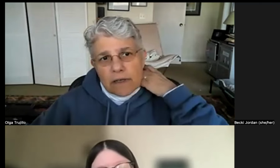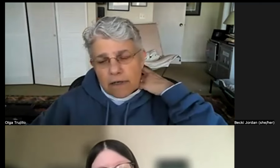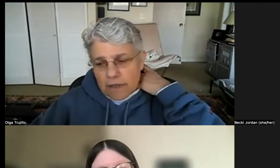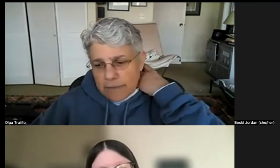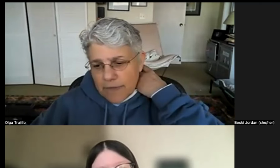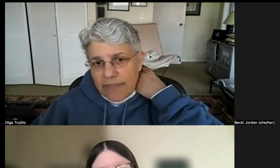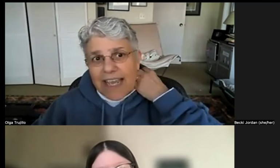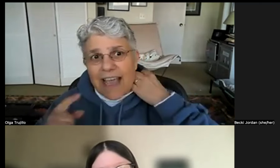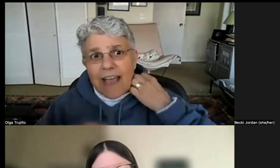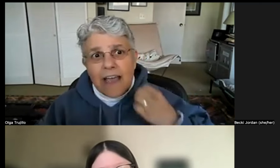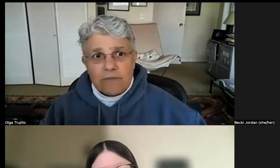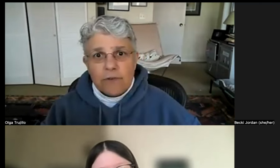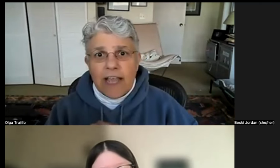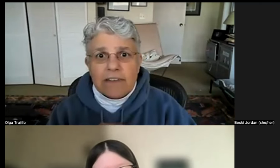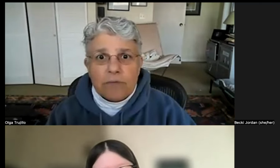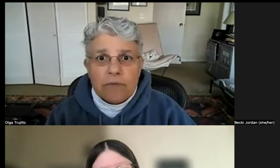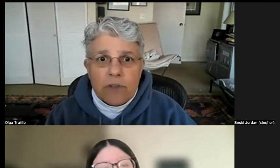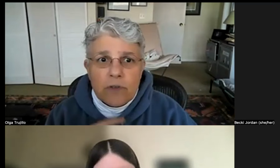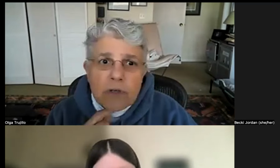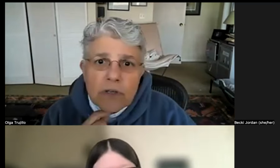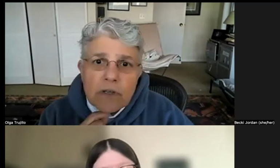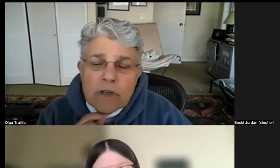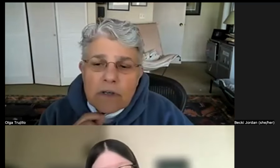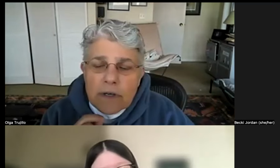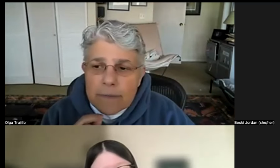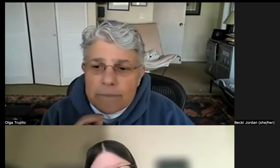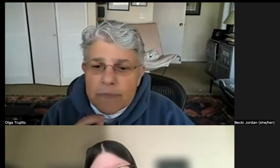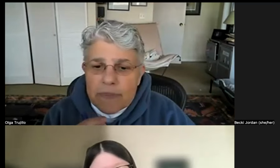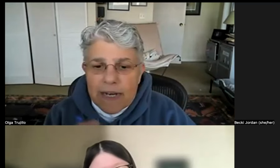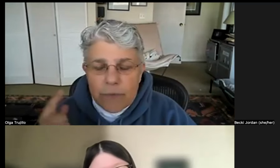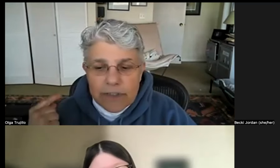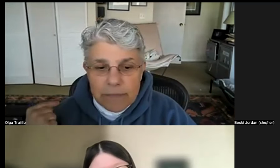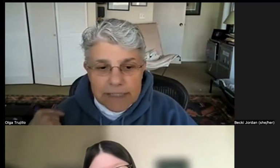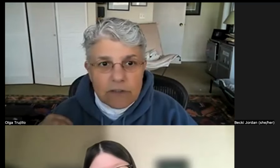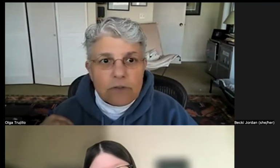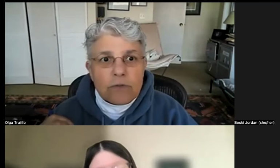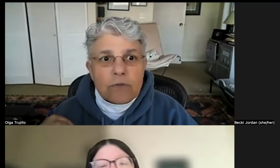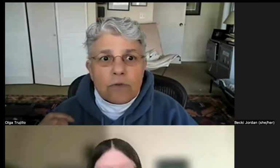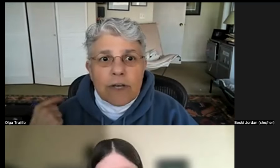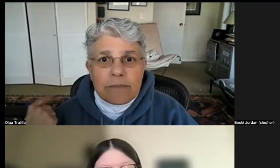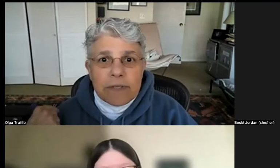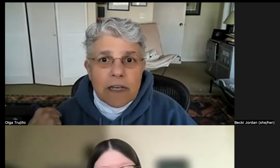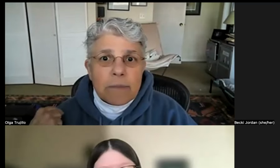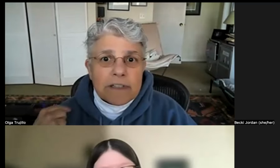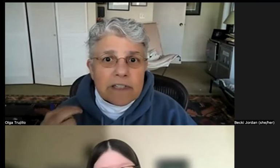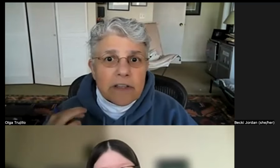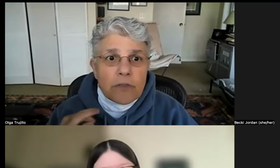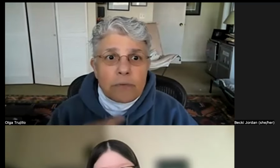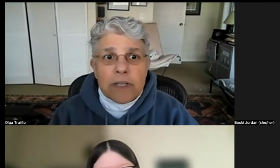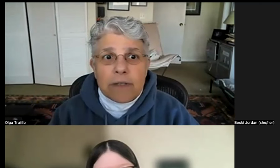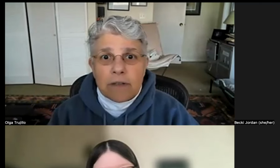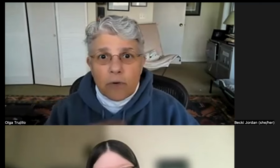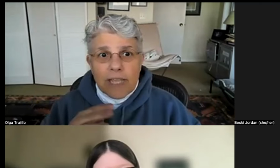community. And they asked for an access review. Then I went to Monsoon, who asked me to come and see